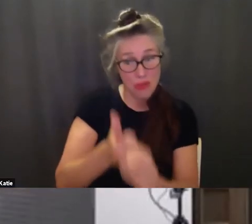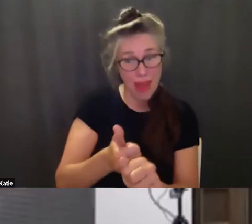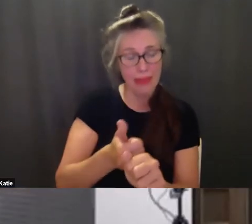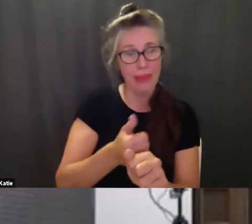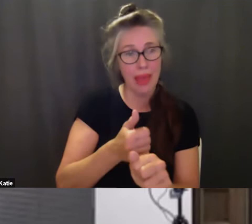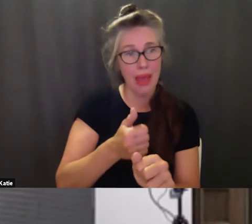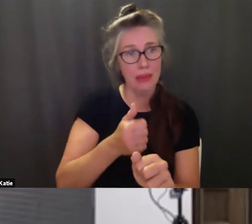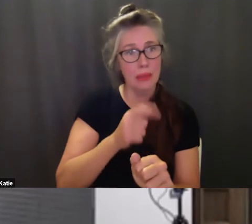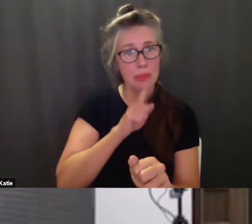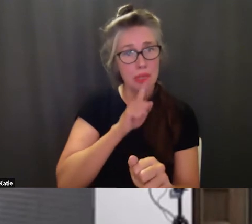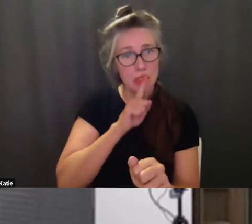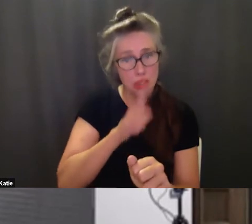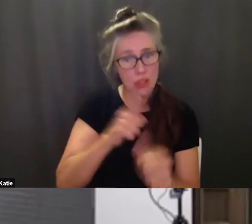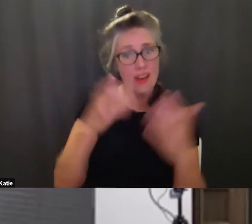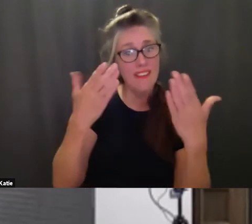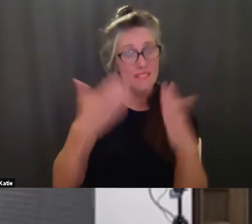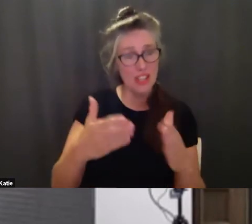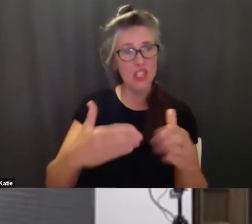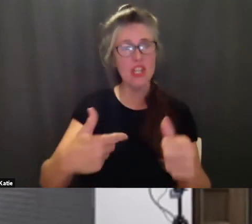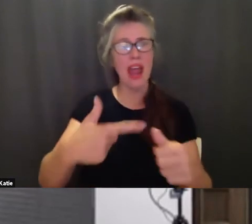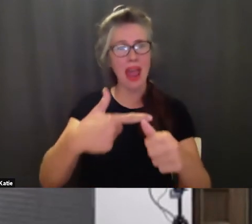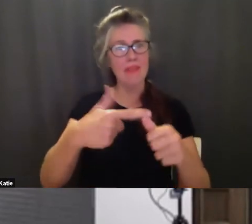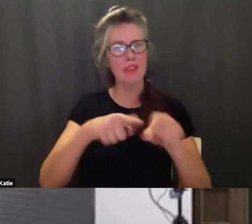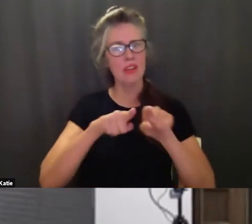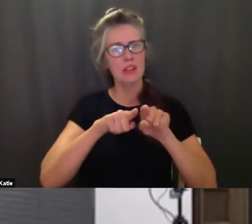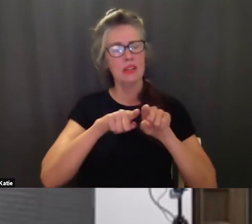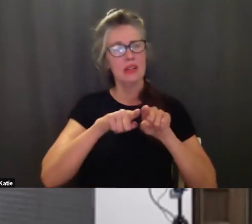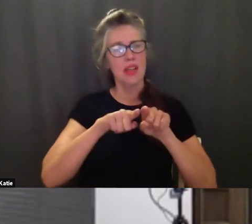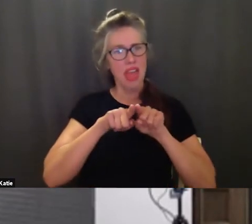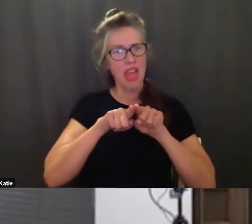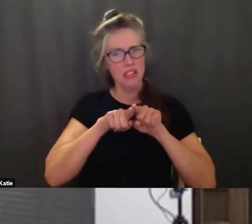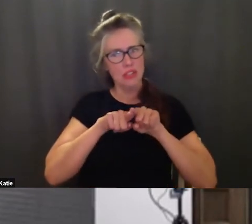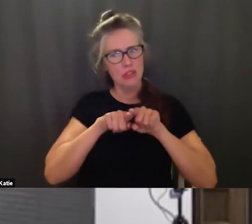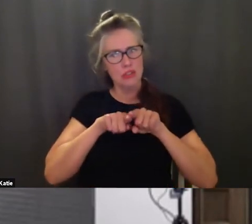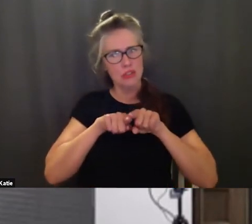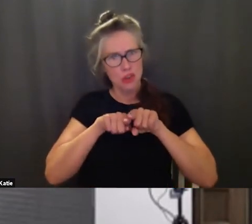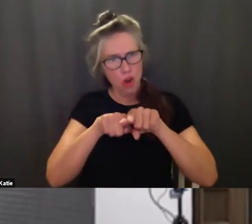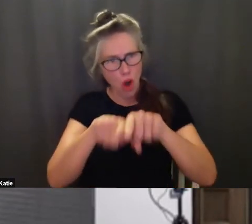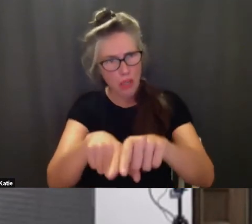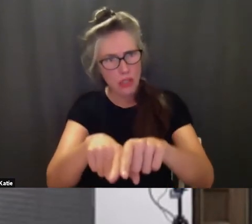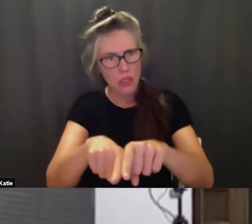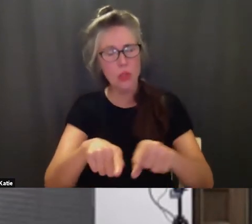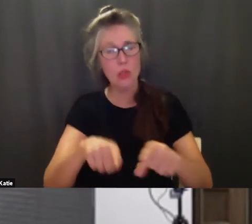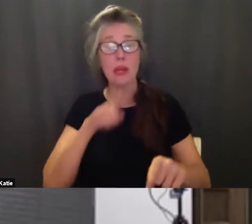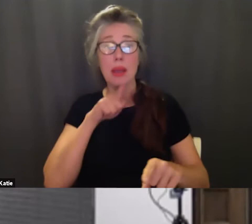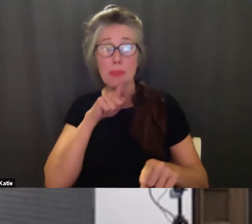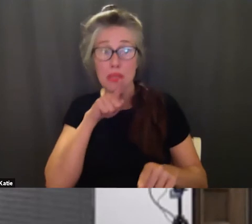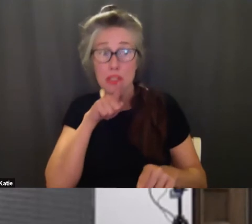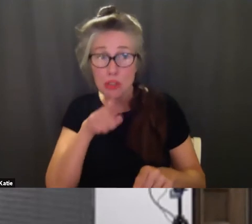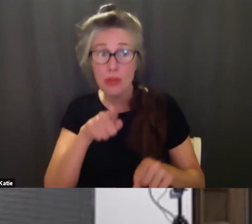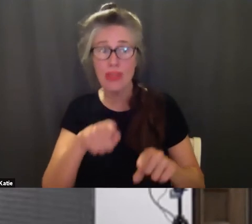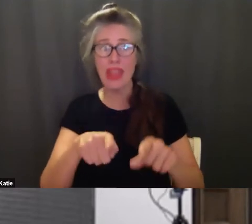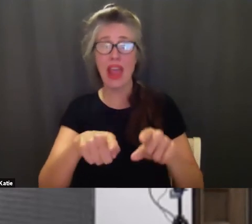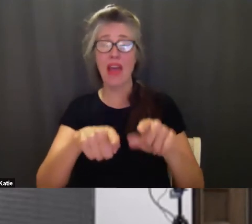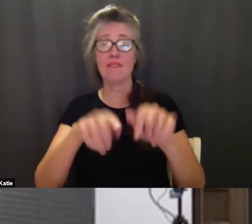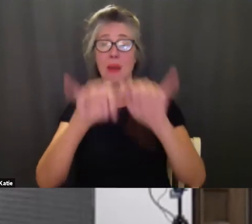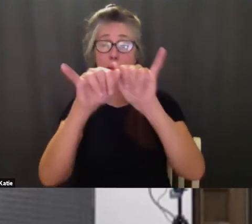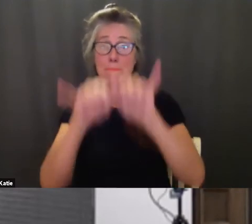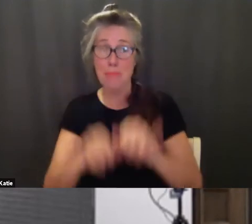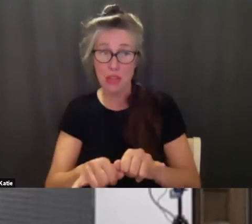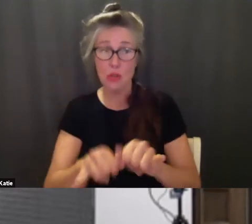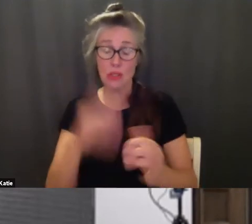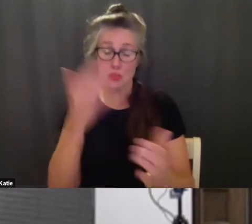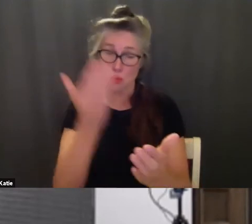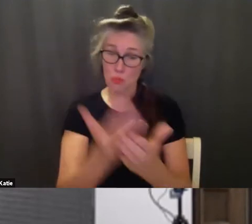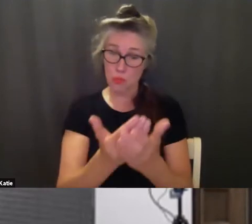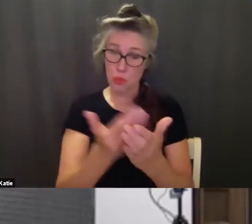there's A, continuity, B, there are solid metrics to make sure they're actually engaging the families the way we would like to see them. So